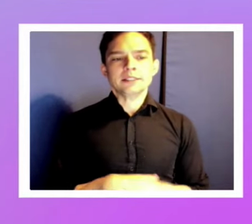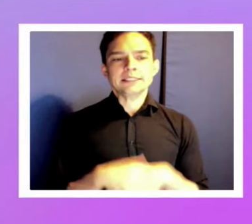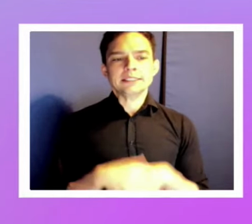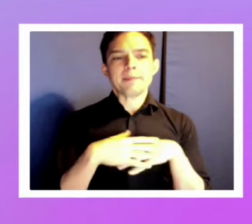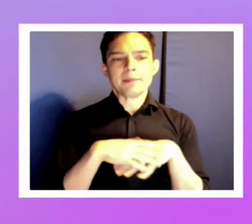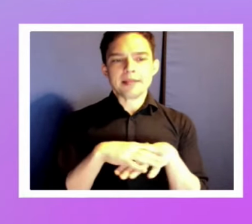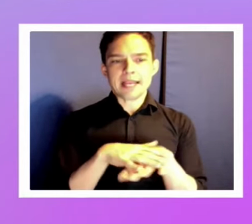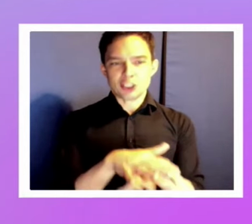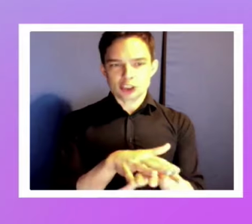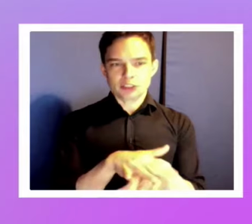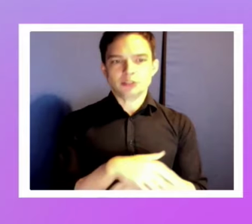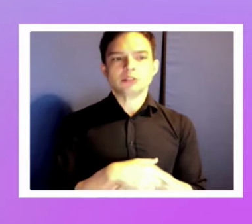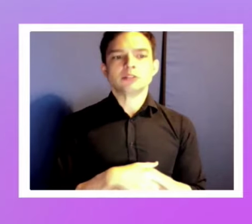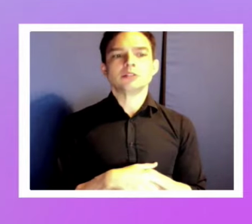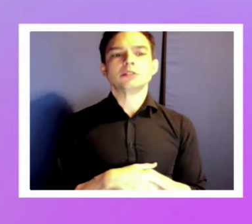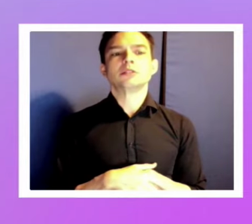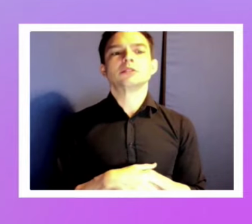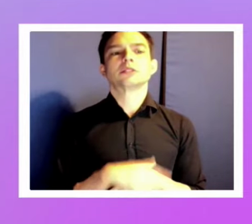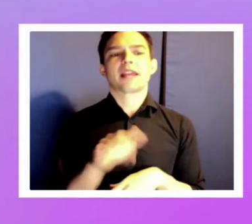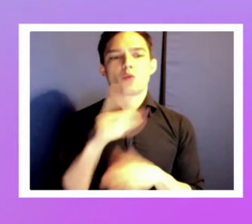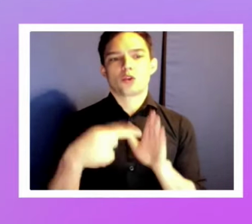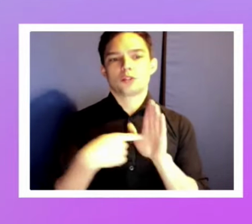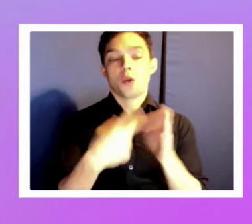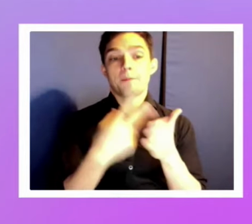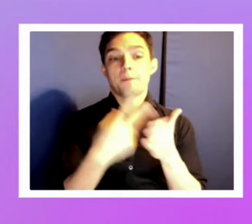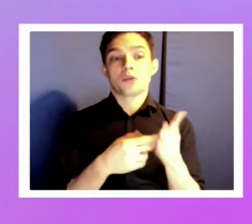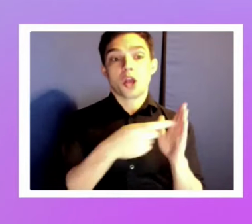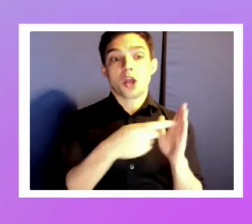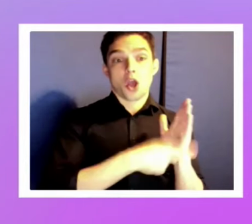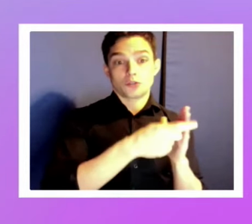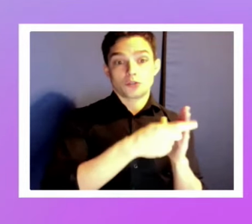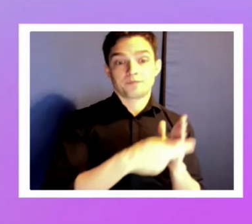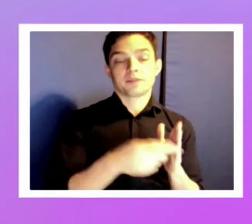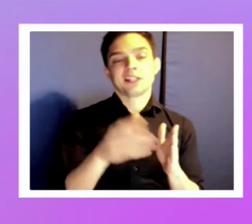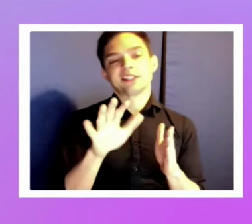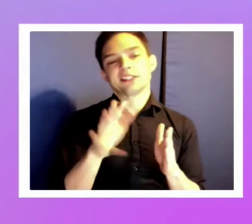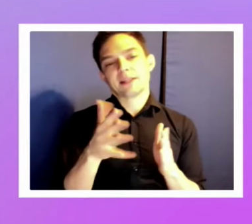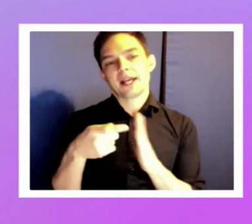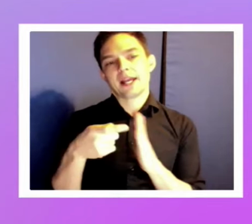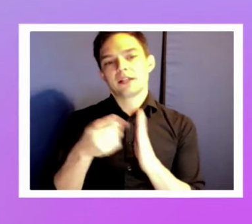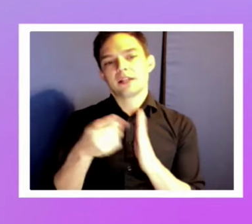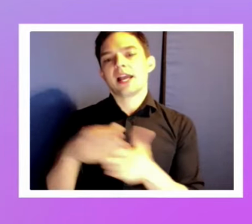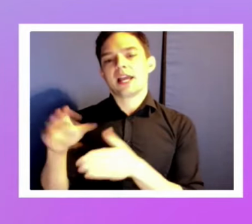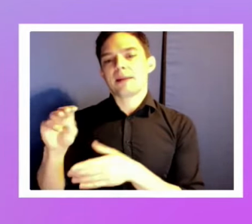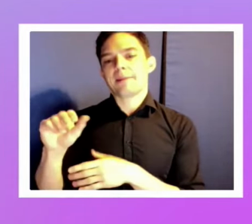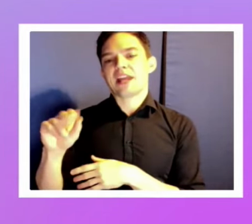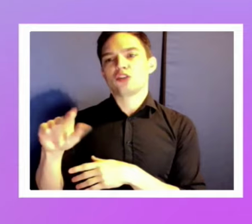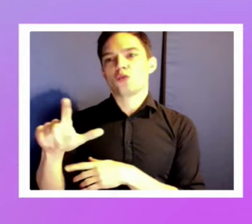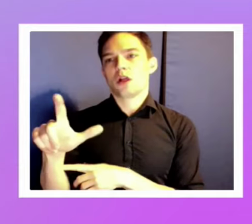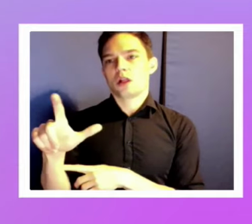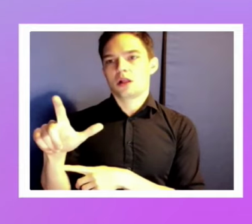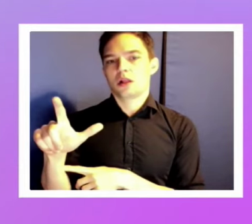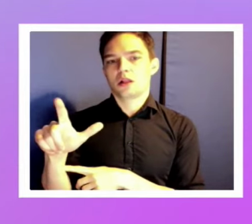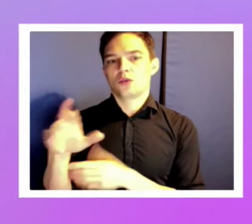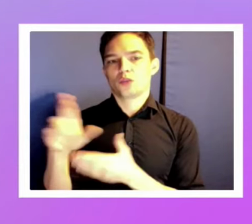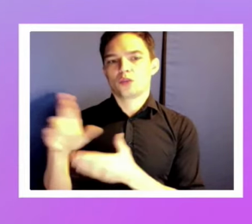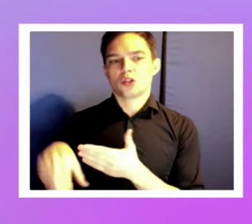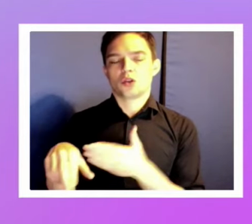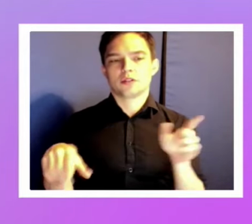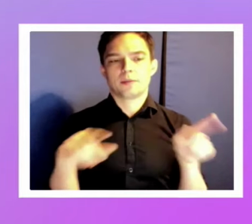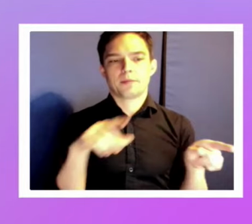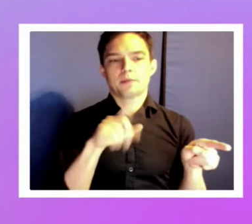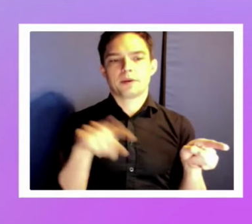implementation, and it'll show both automated, semi-automated, and manual results. The